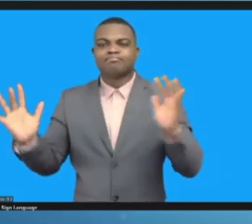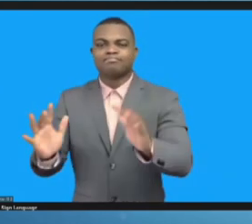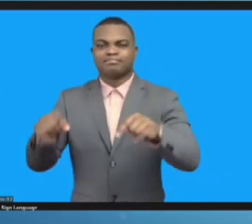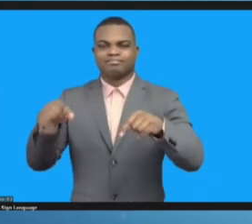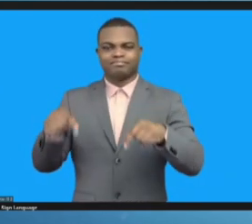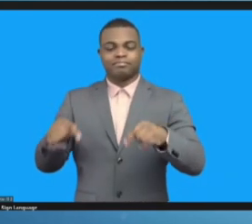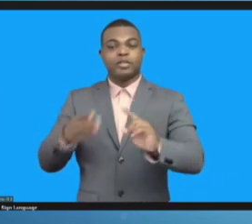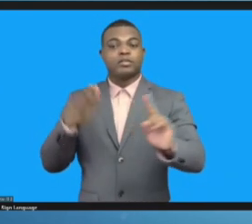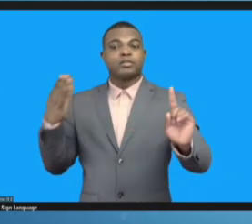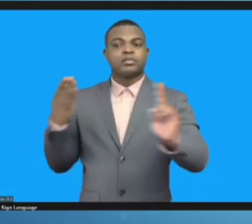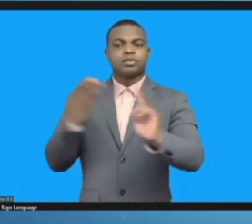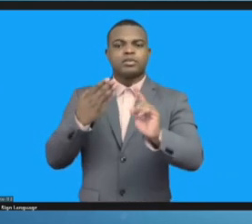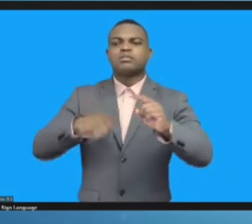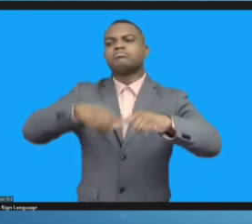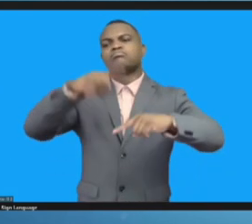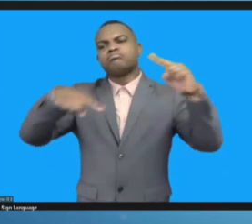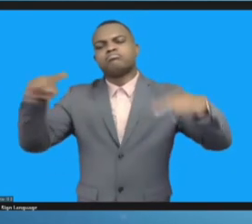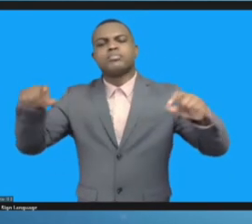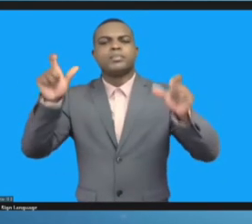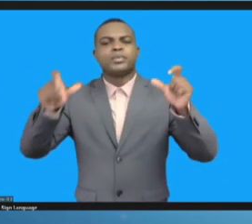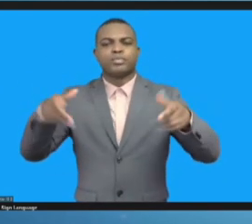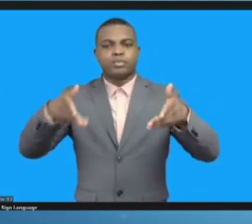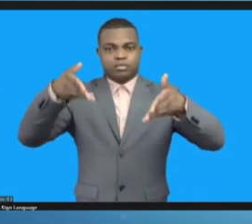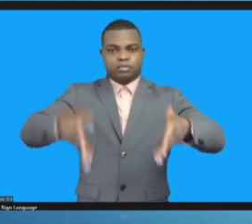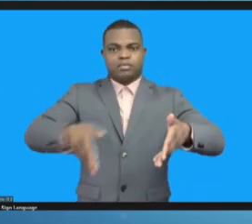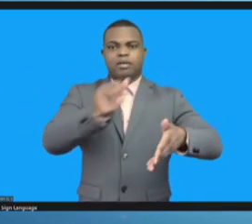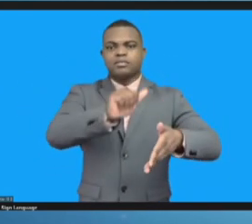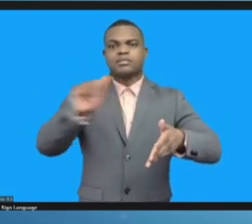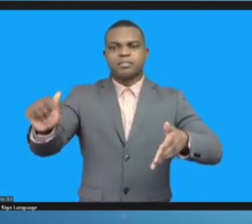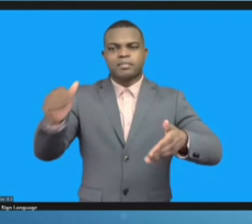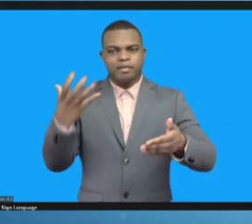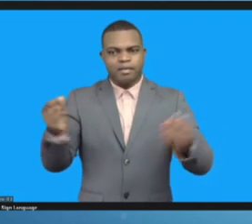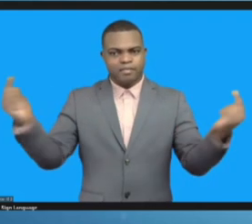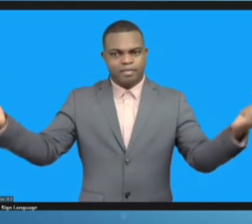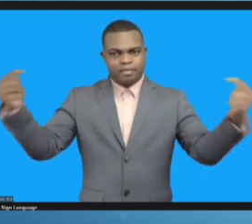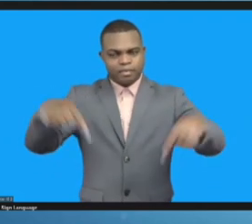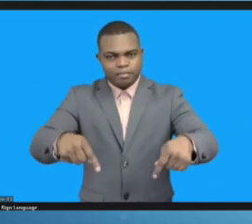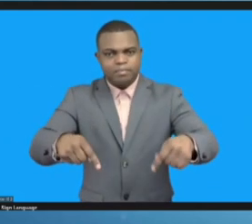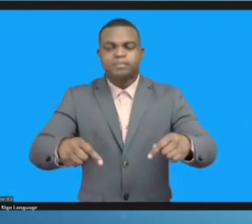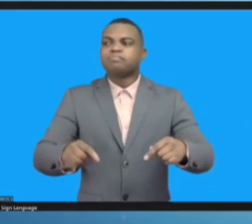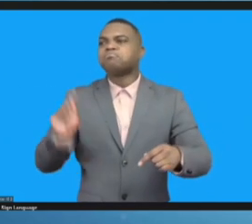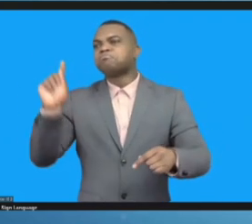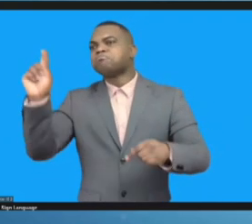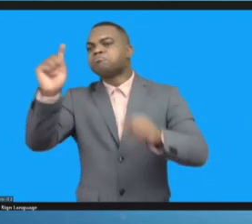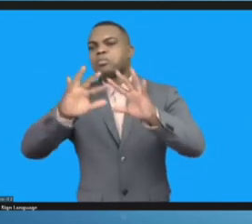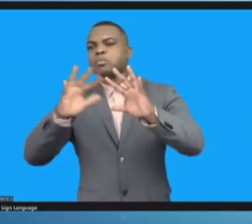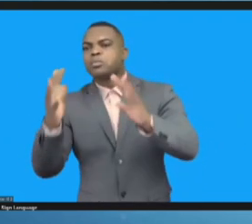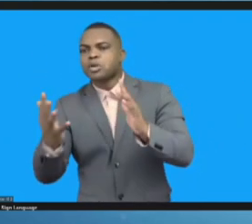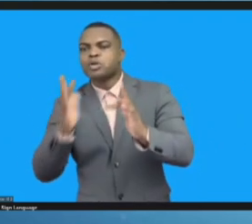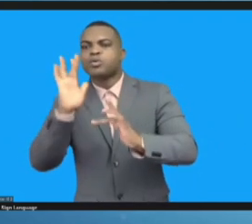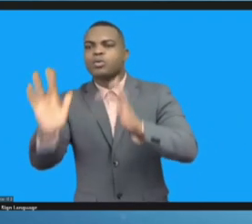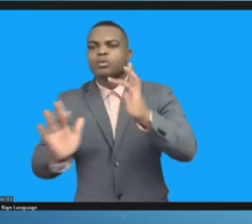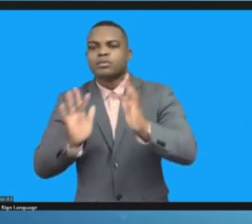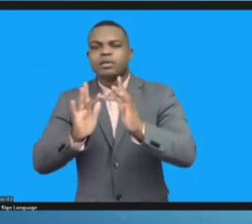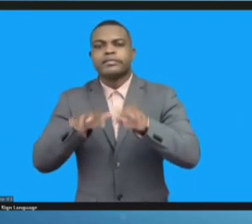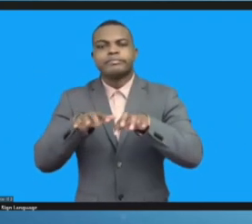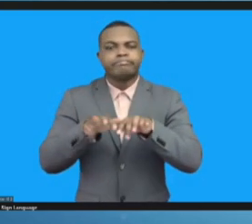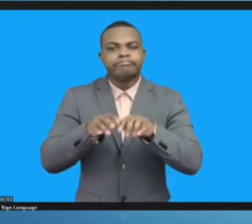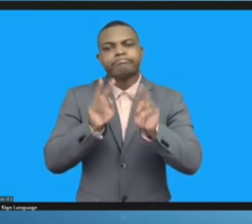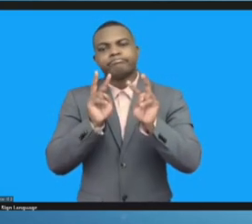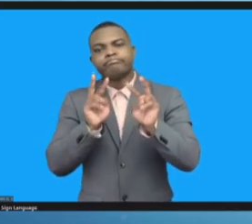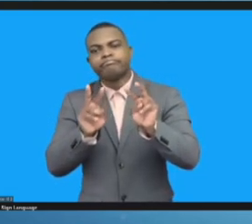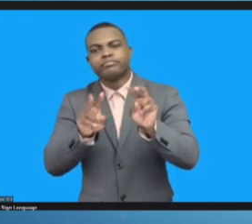meeting discussions are taking place in an equal manner for all participants, regardless of whether they connect from the venue or any